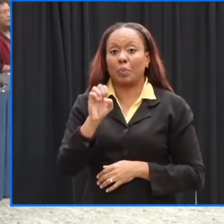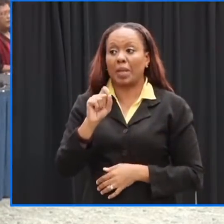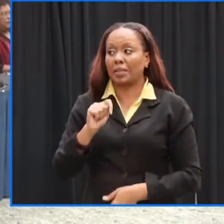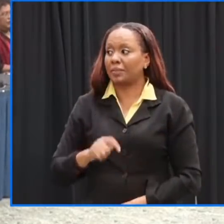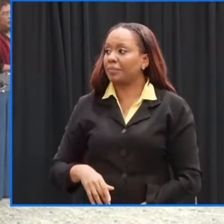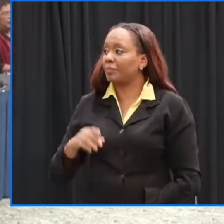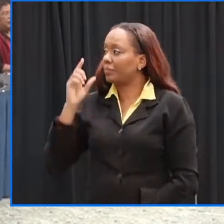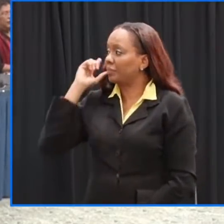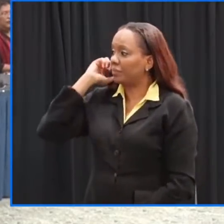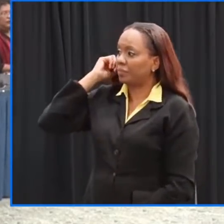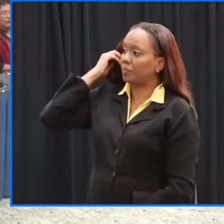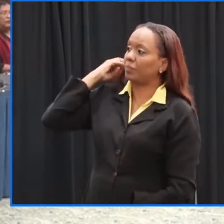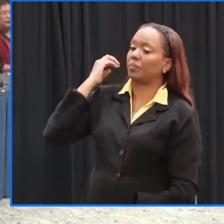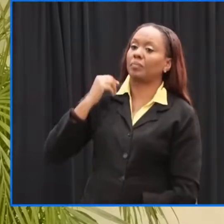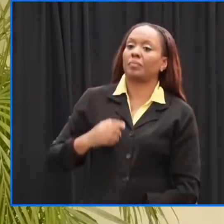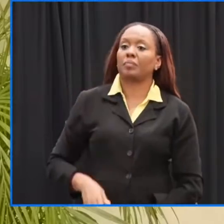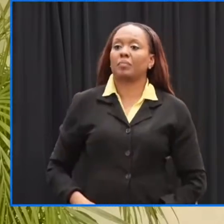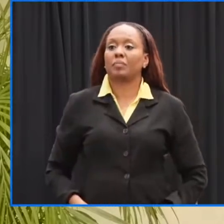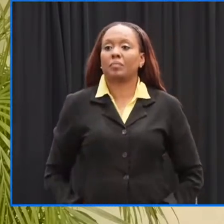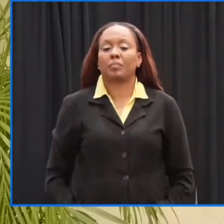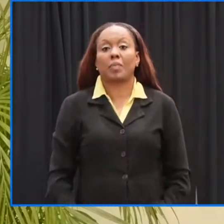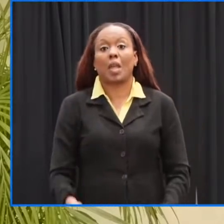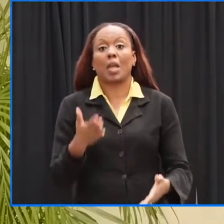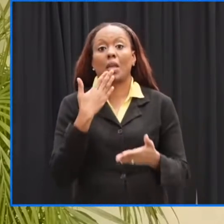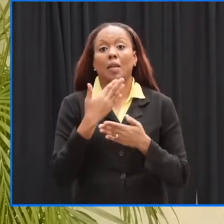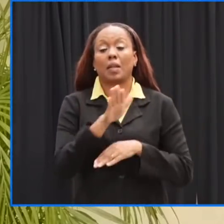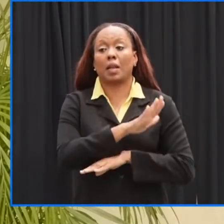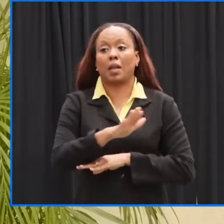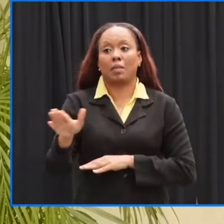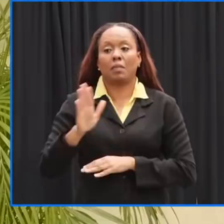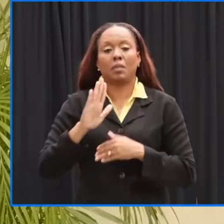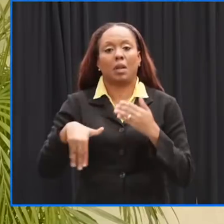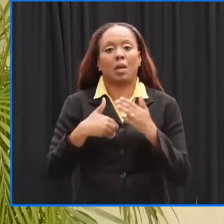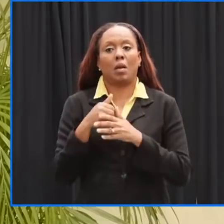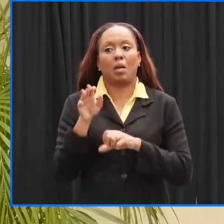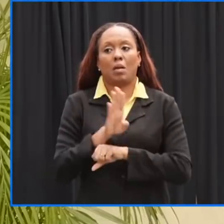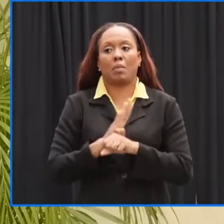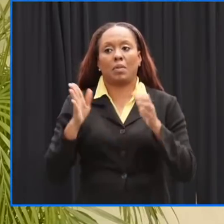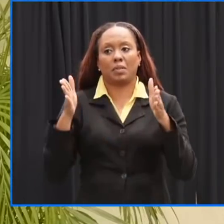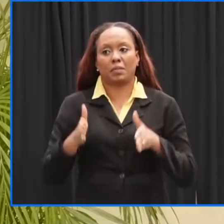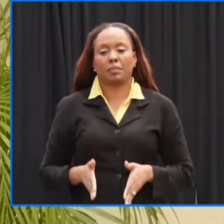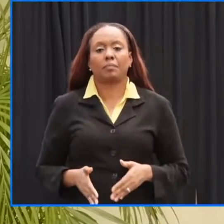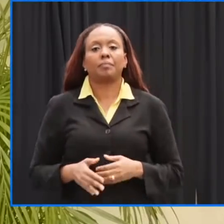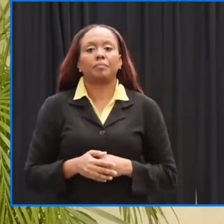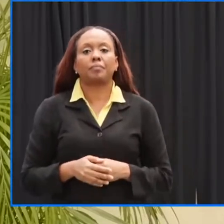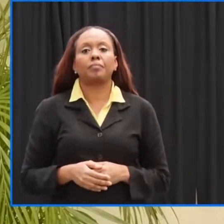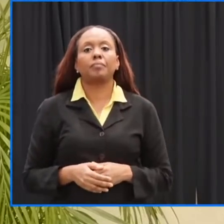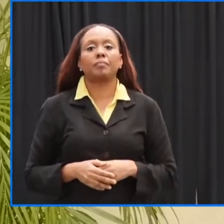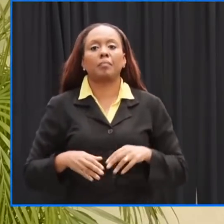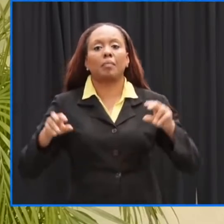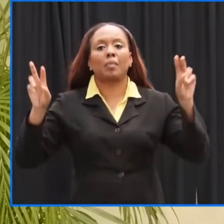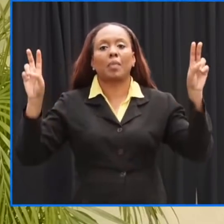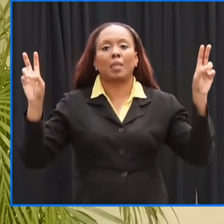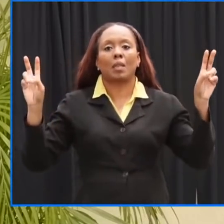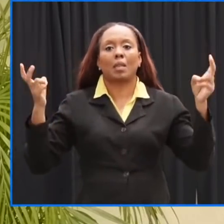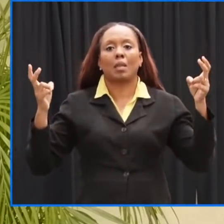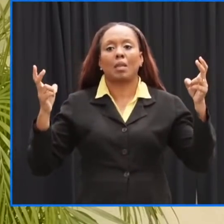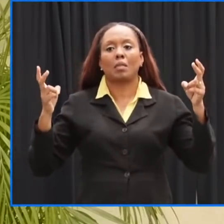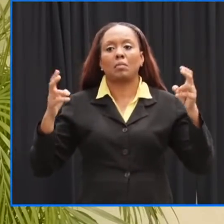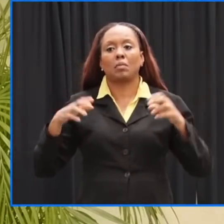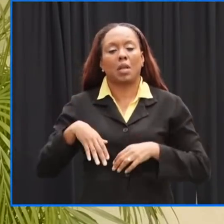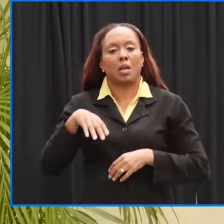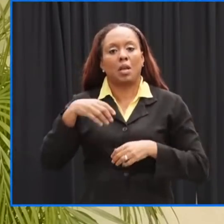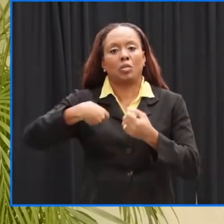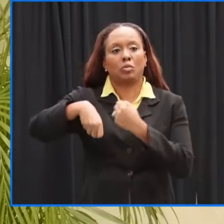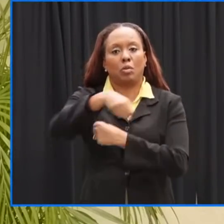Good afternoon. Good afternoon to all Barbadians. I'm going to start off with reading off for you advisory number 4A on Tropical